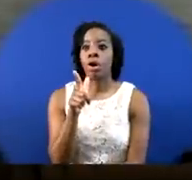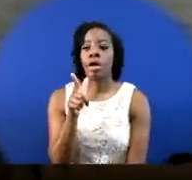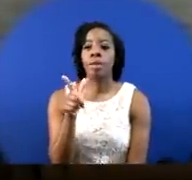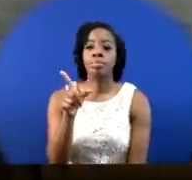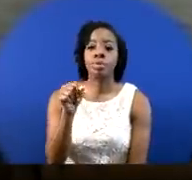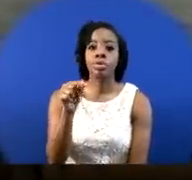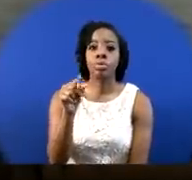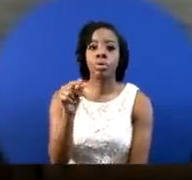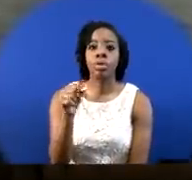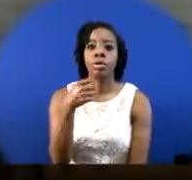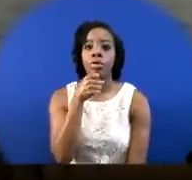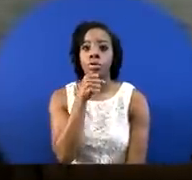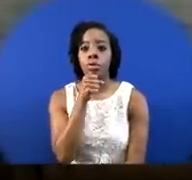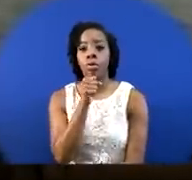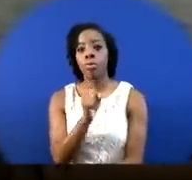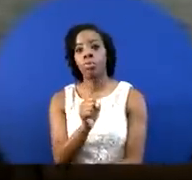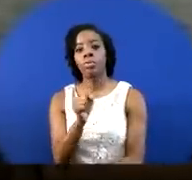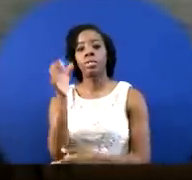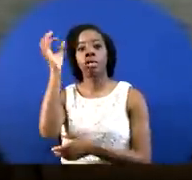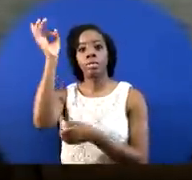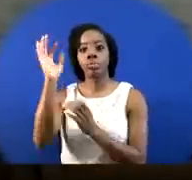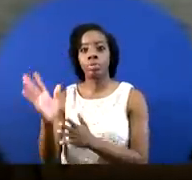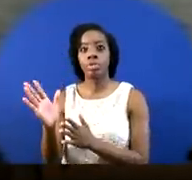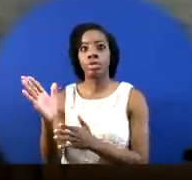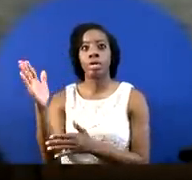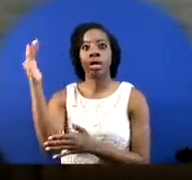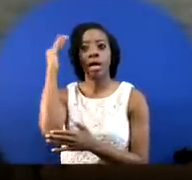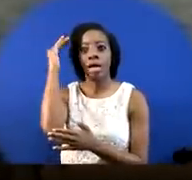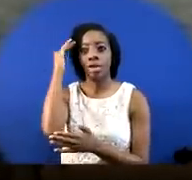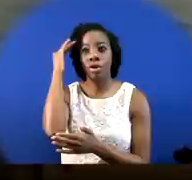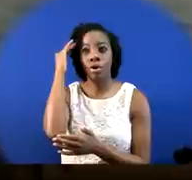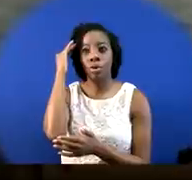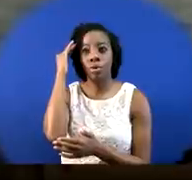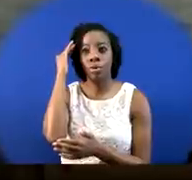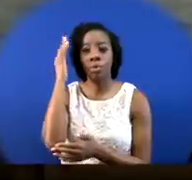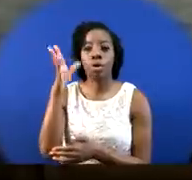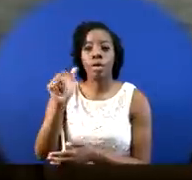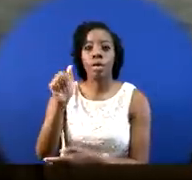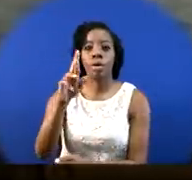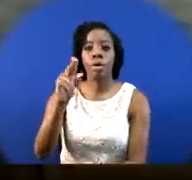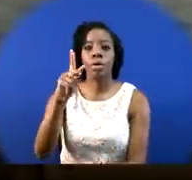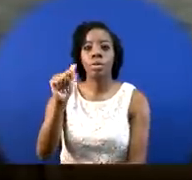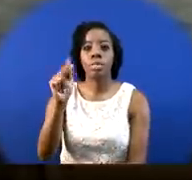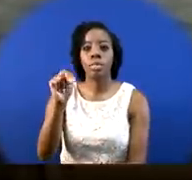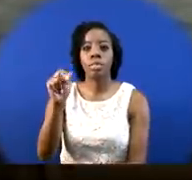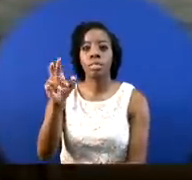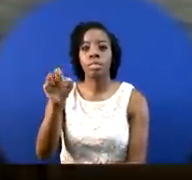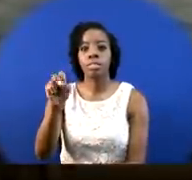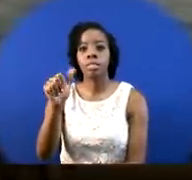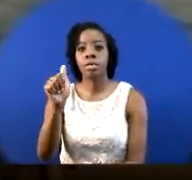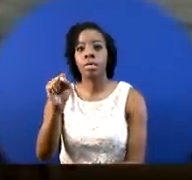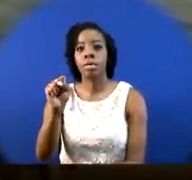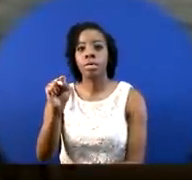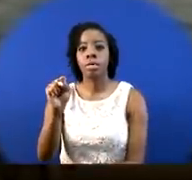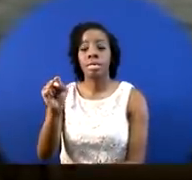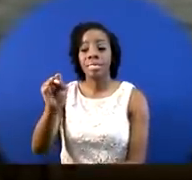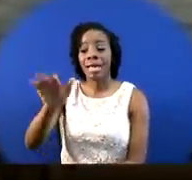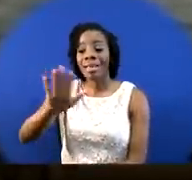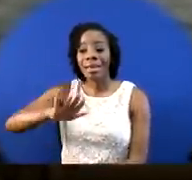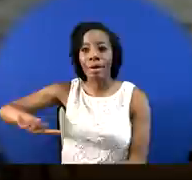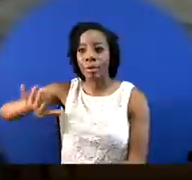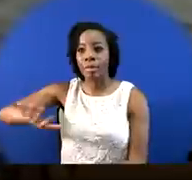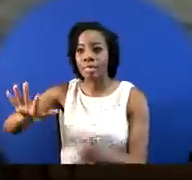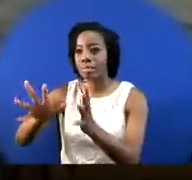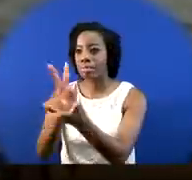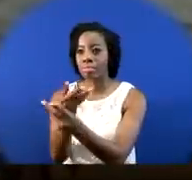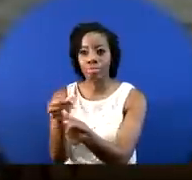in Wynn, right outside of Wynn, Arkansas. I know the space well. And now all of their area has been decimated. So we want to be